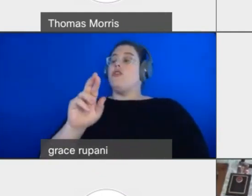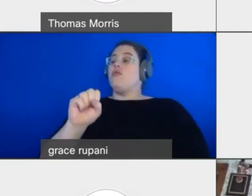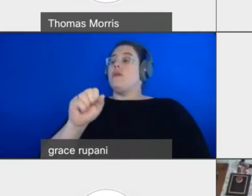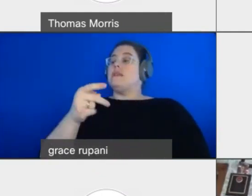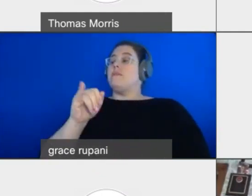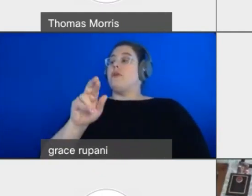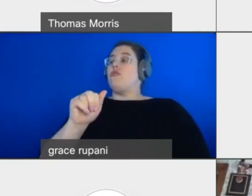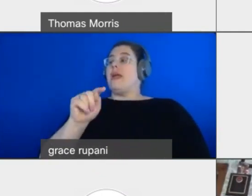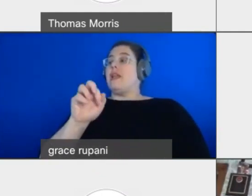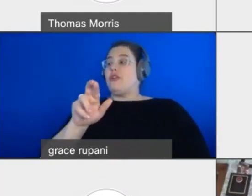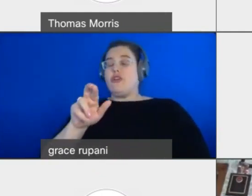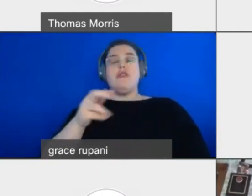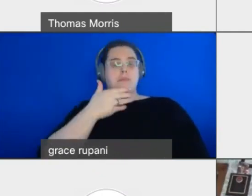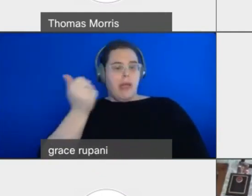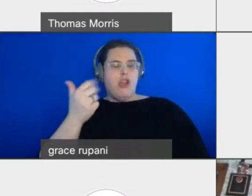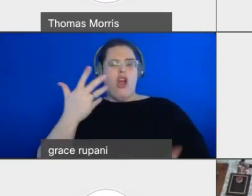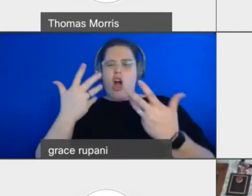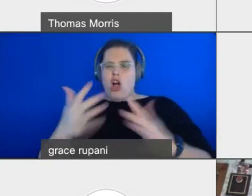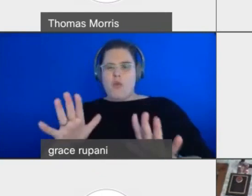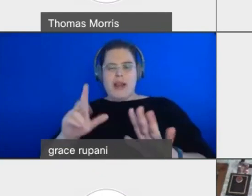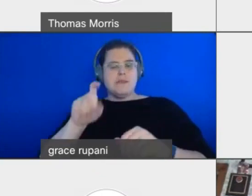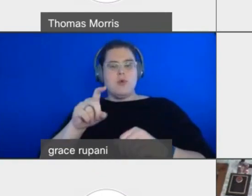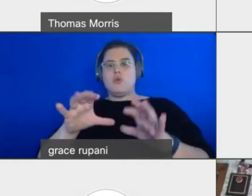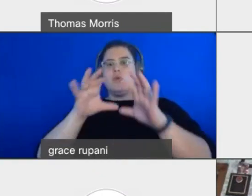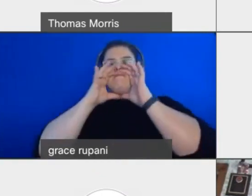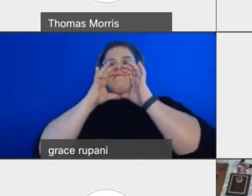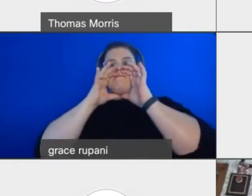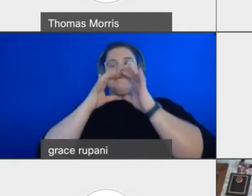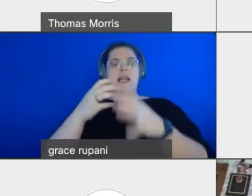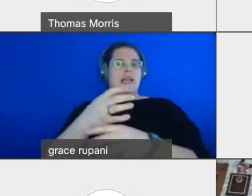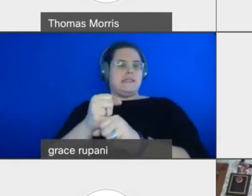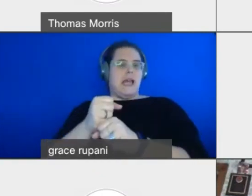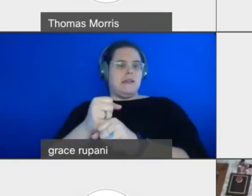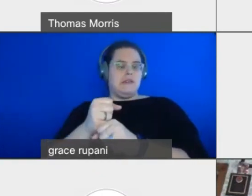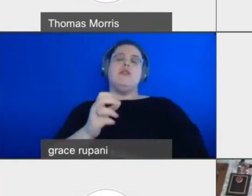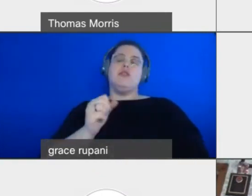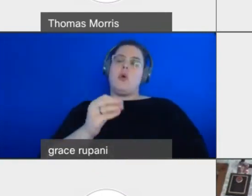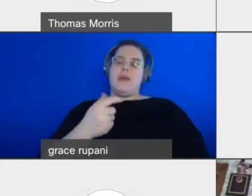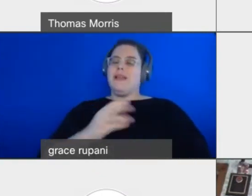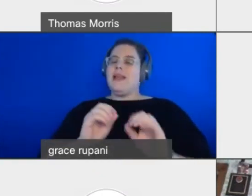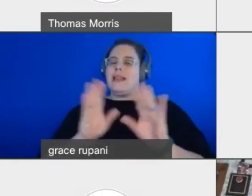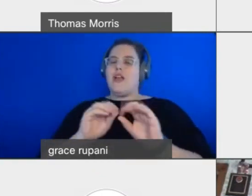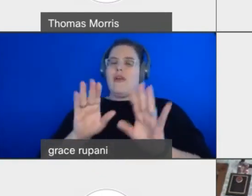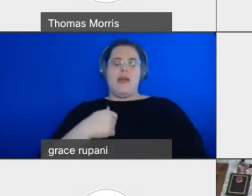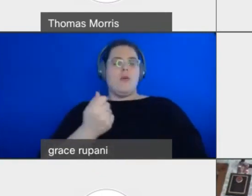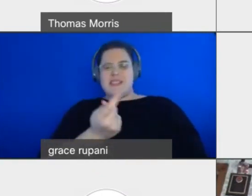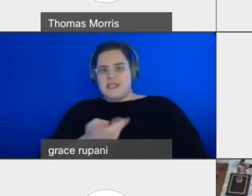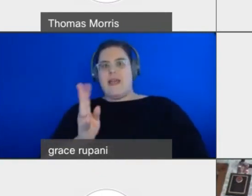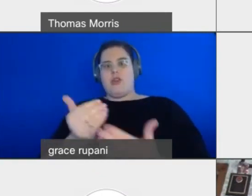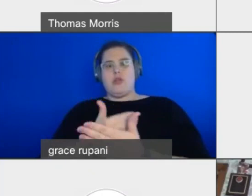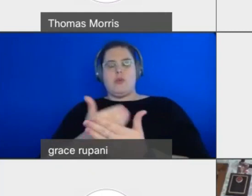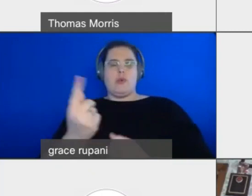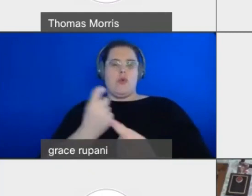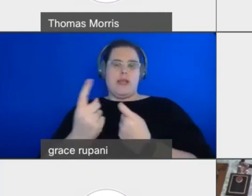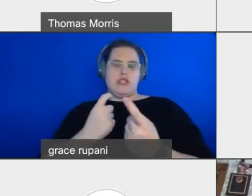already designed to fit very securely on someone's face. So, to clarify, we get a lot of questions on this new update. That update is really